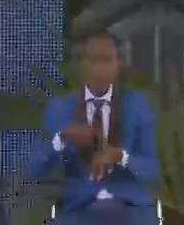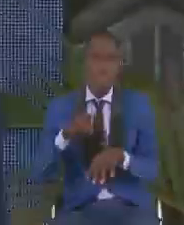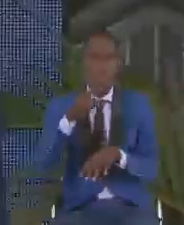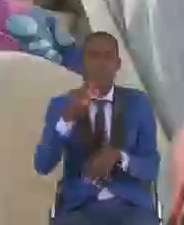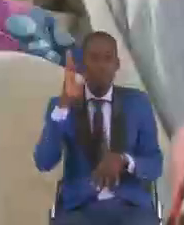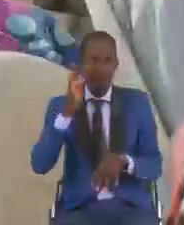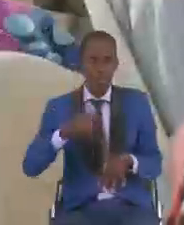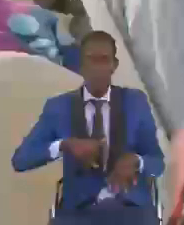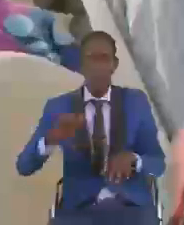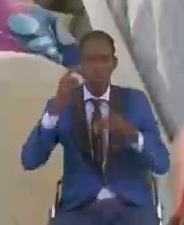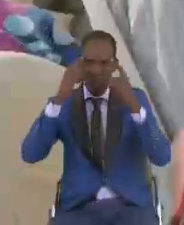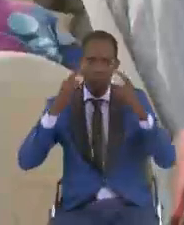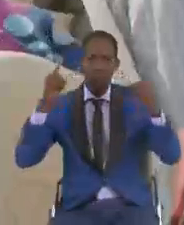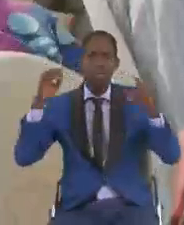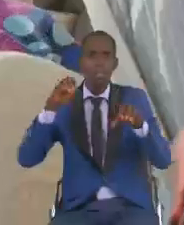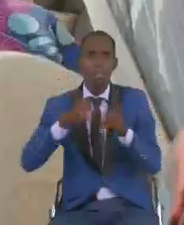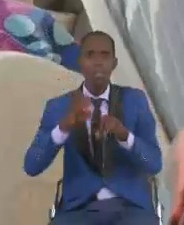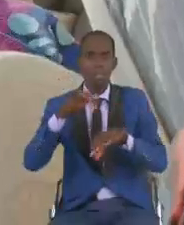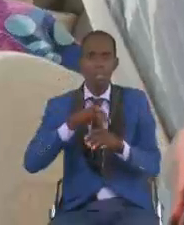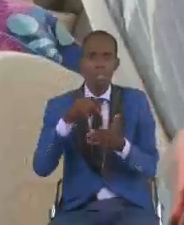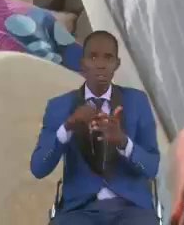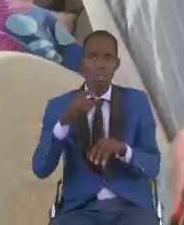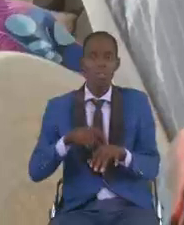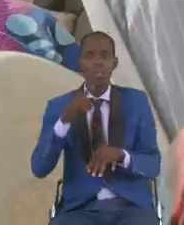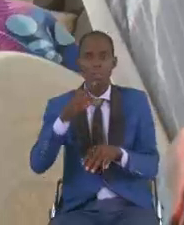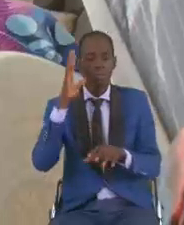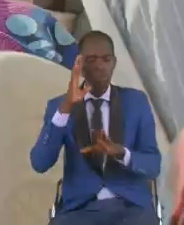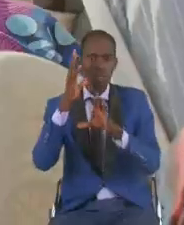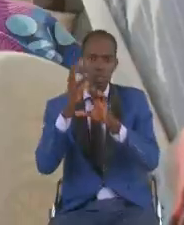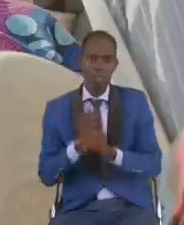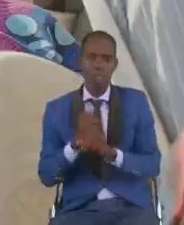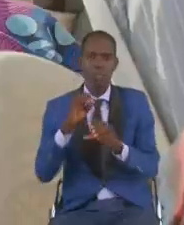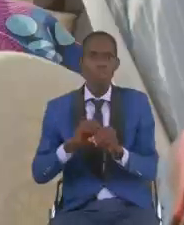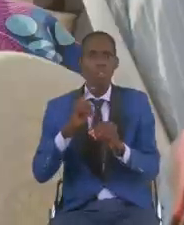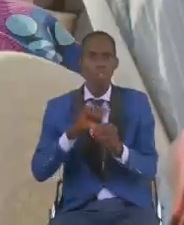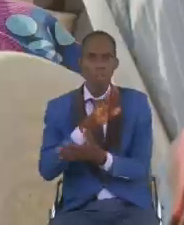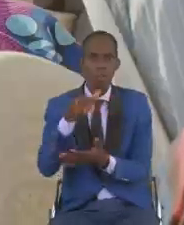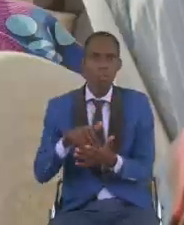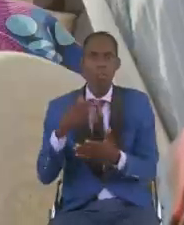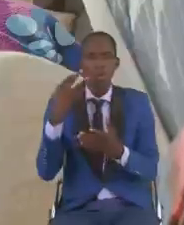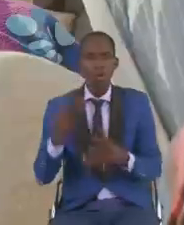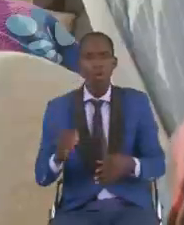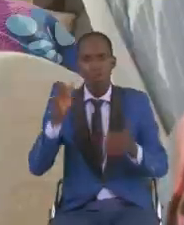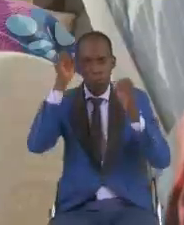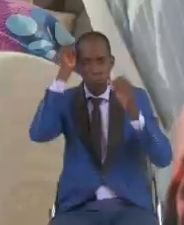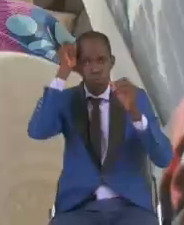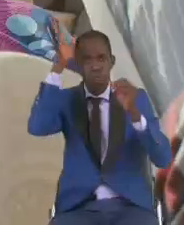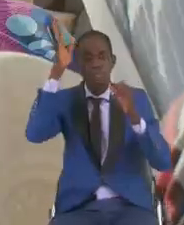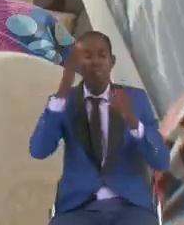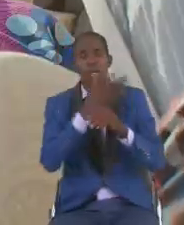accomplish. Even in this time, you will still achieve. In the midst of a crooked and perverse